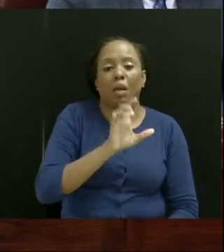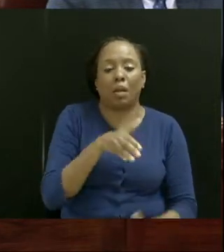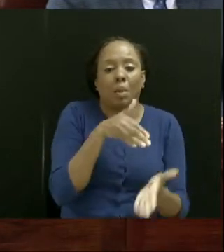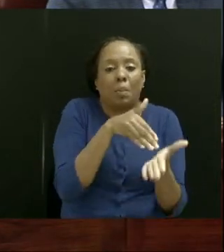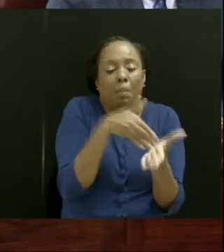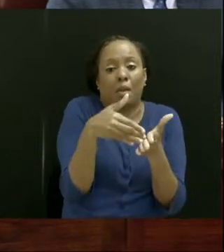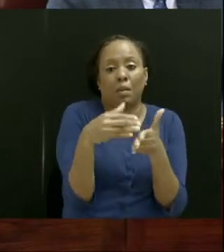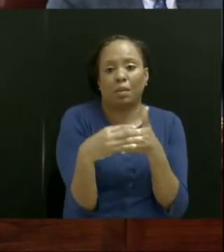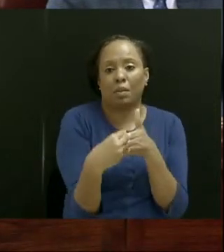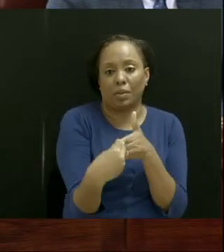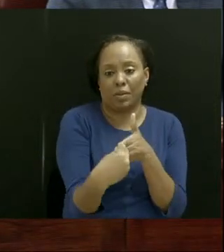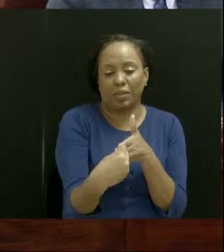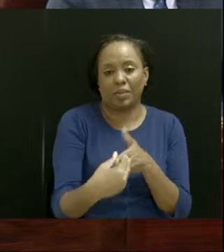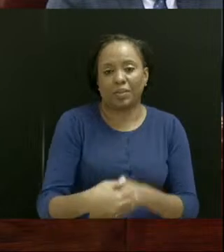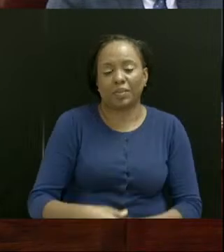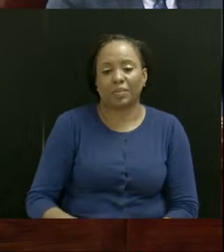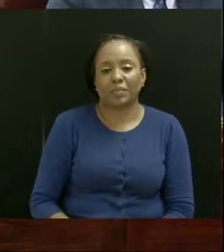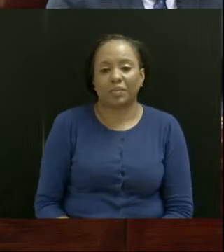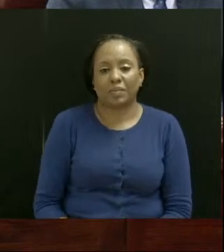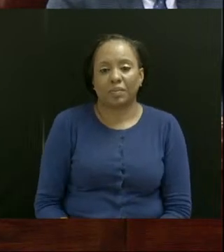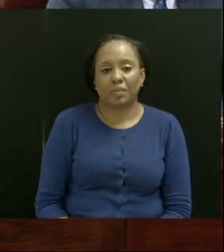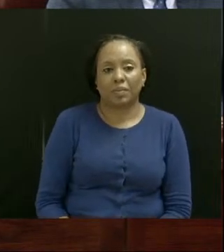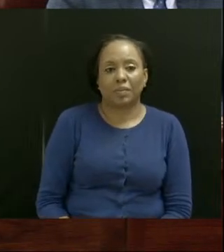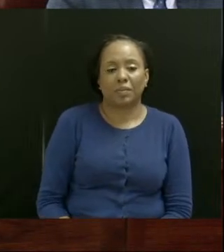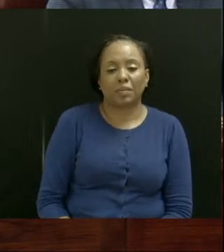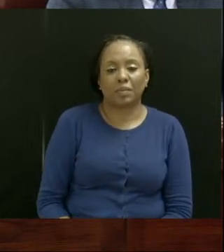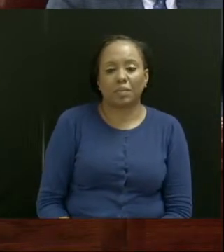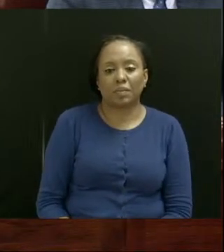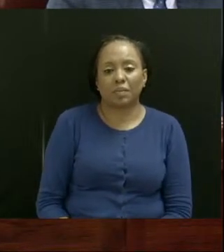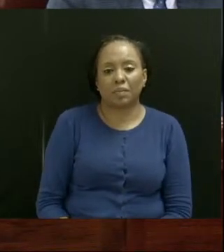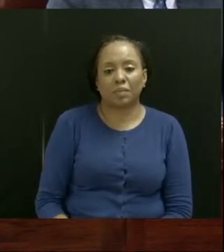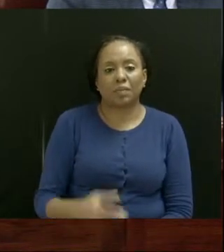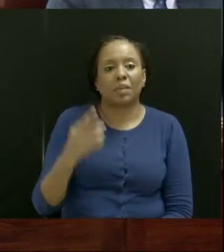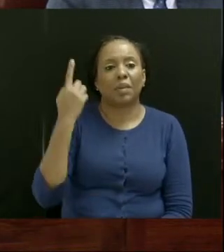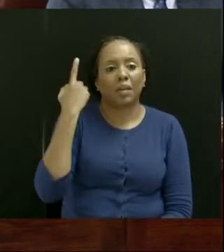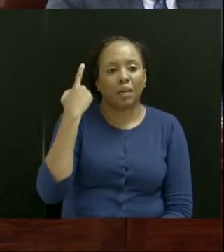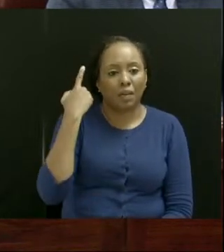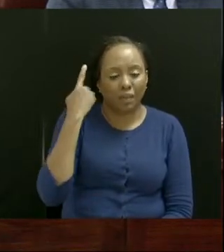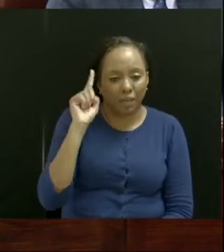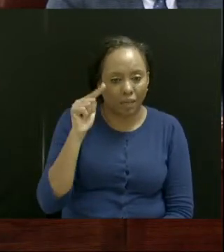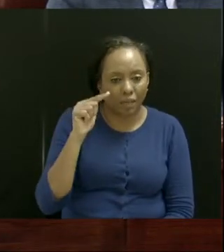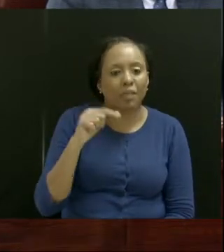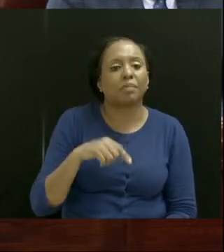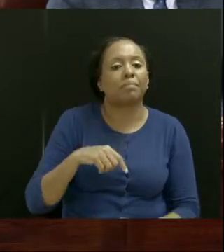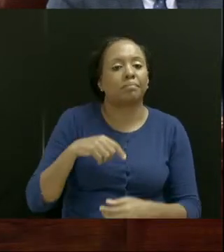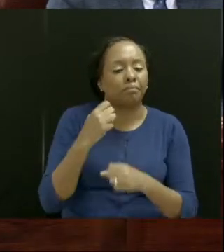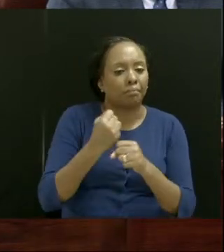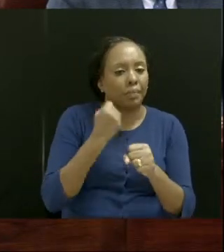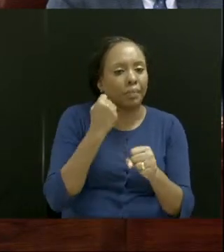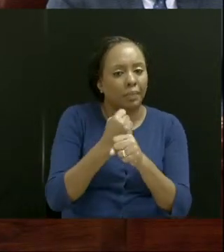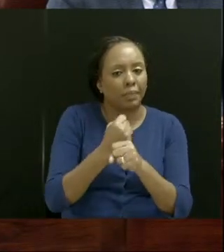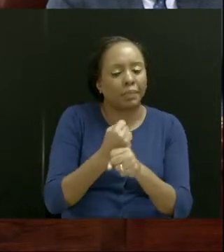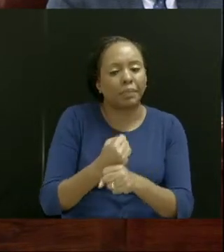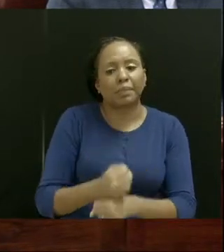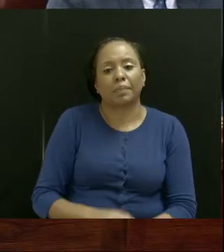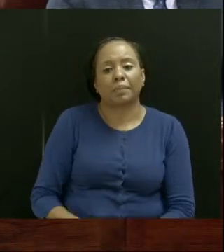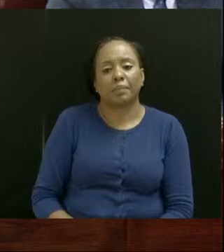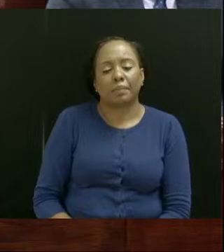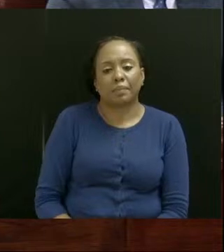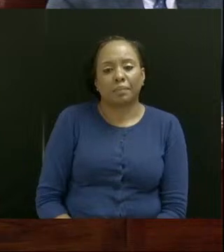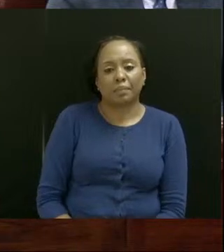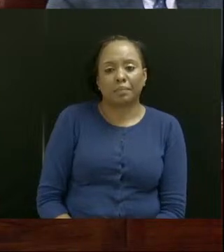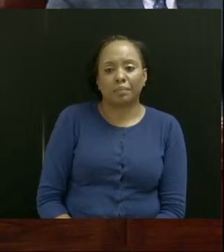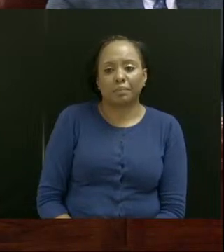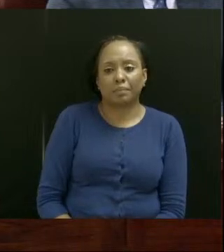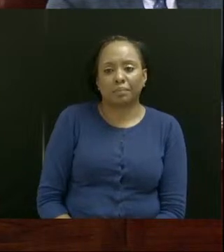$800+ million in the year ahead. Now, debt by itself